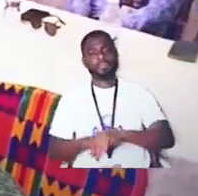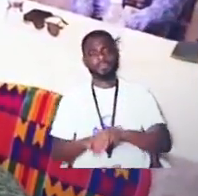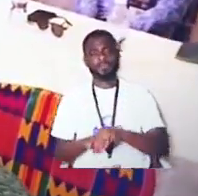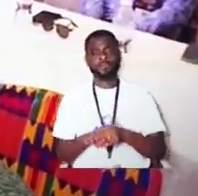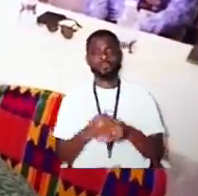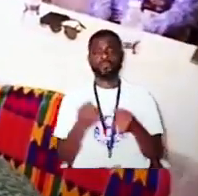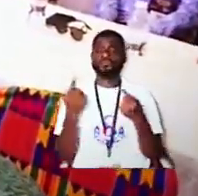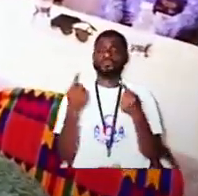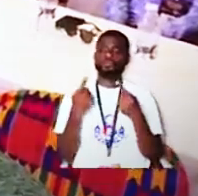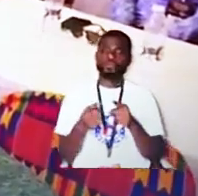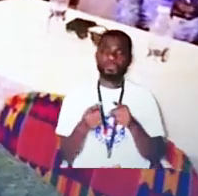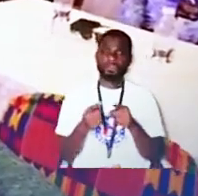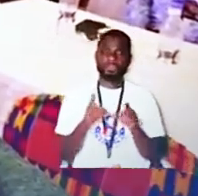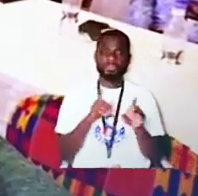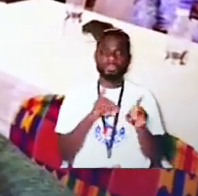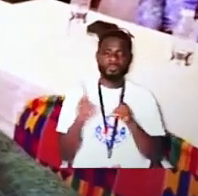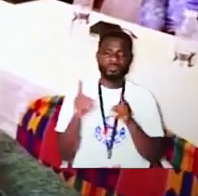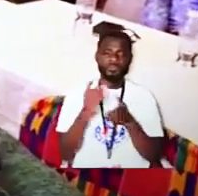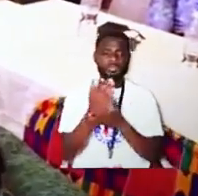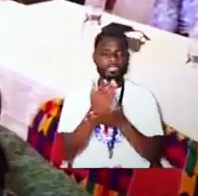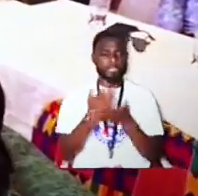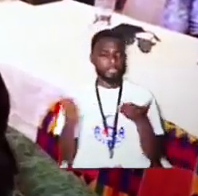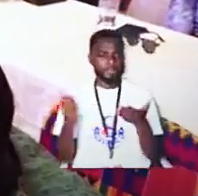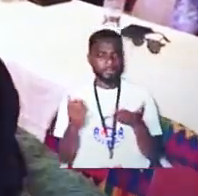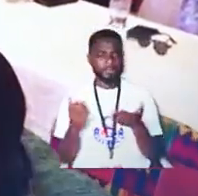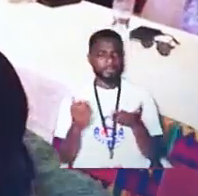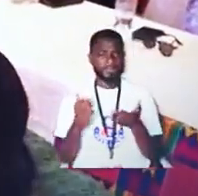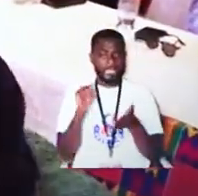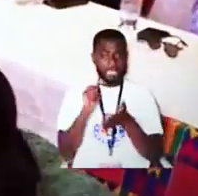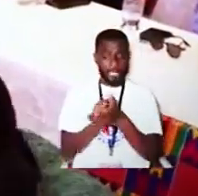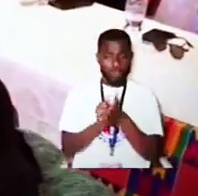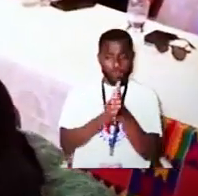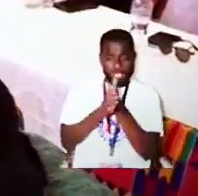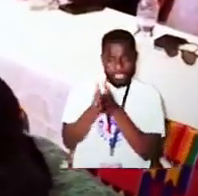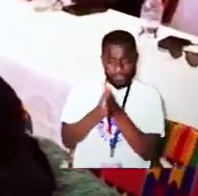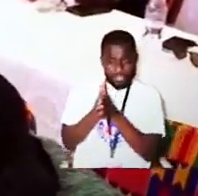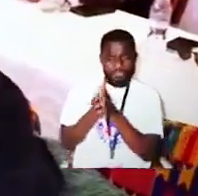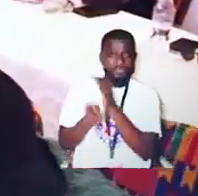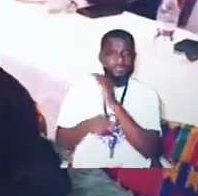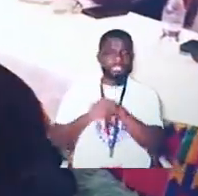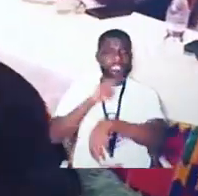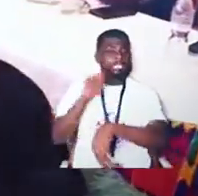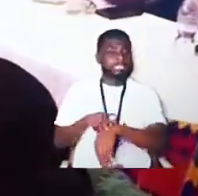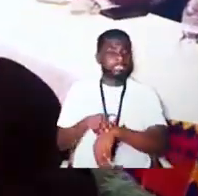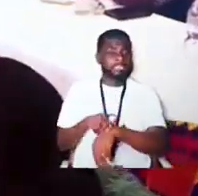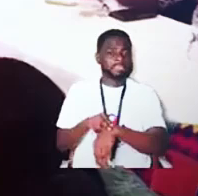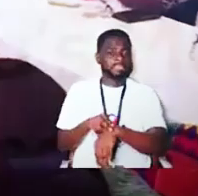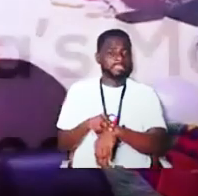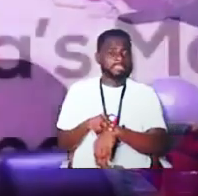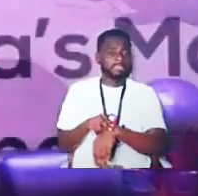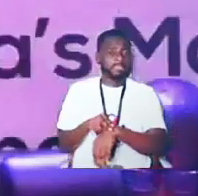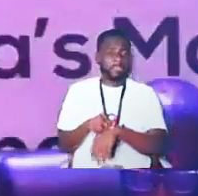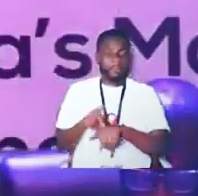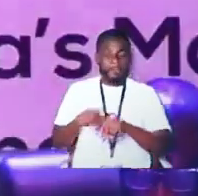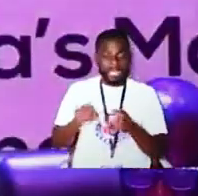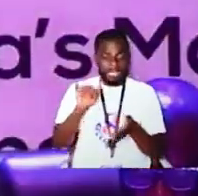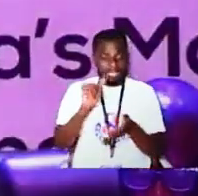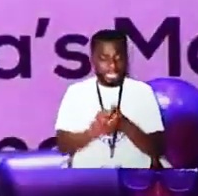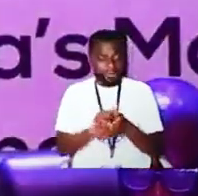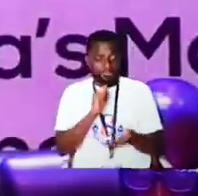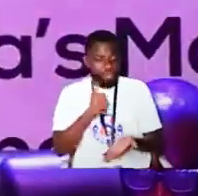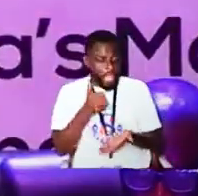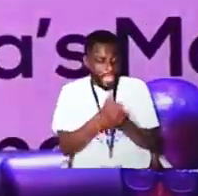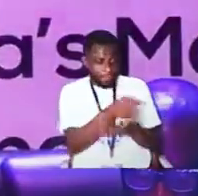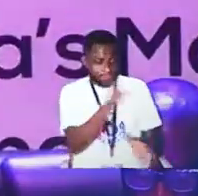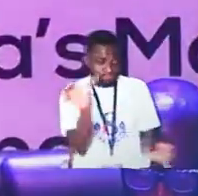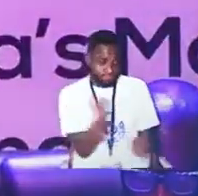do something that is will be in the interest of the nation, but that which will not help them win an